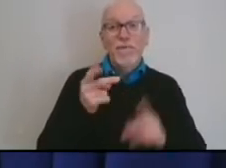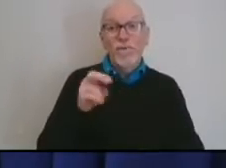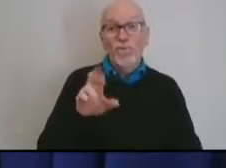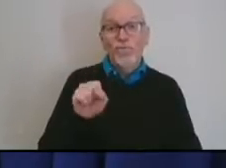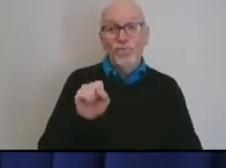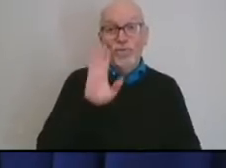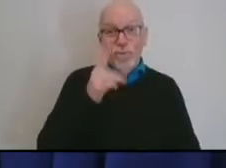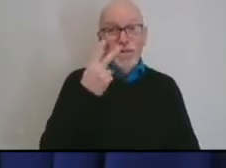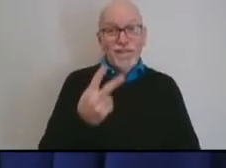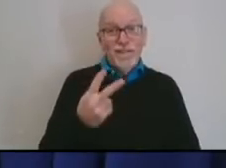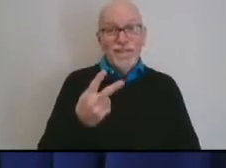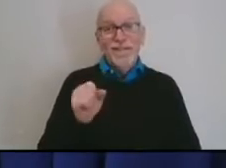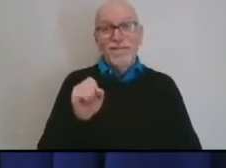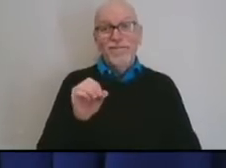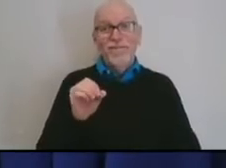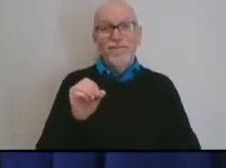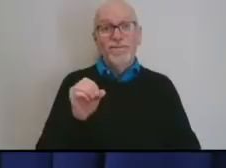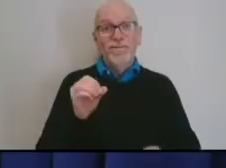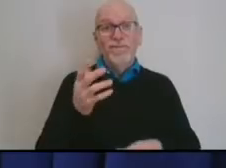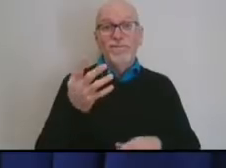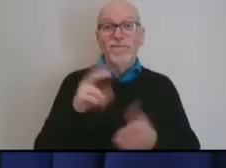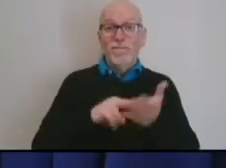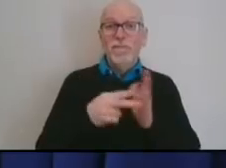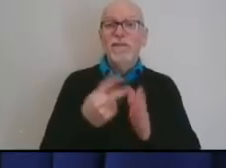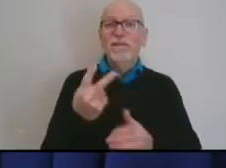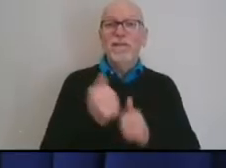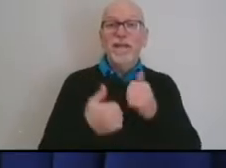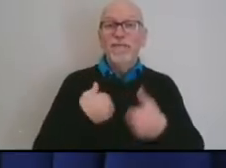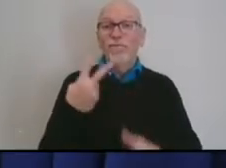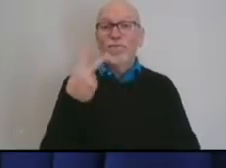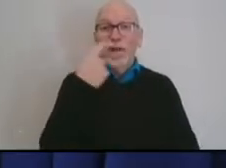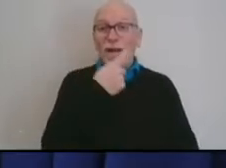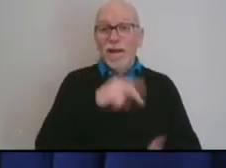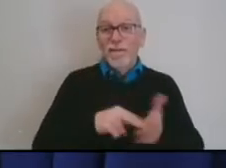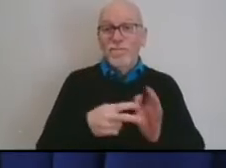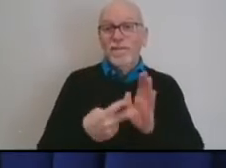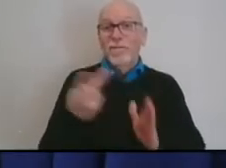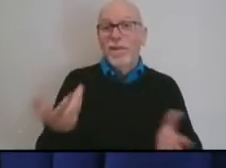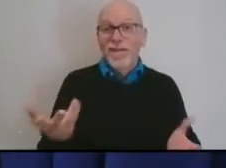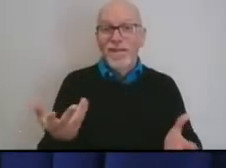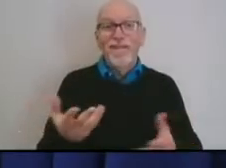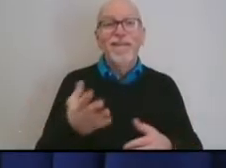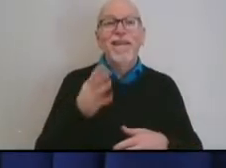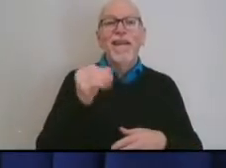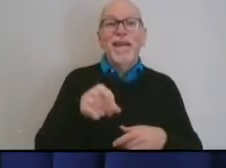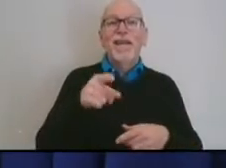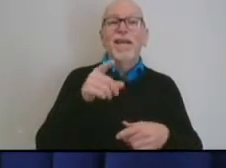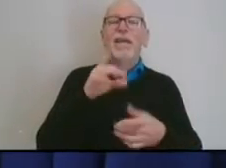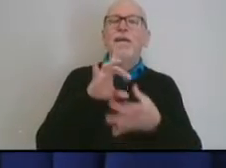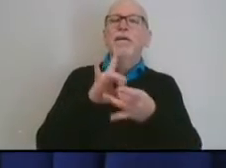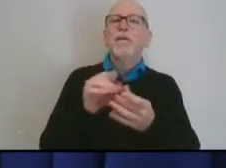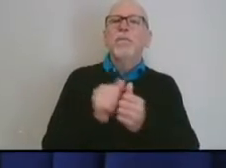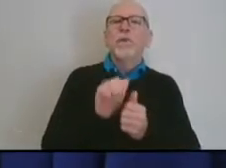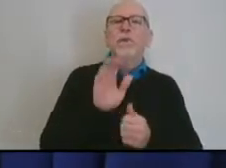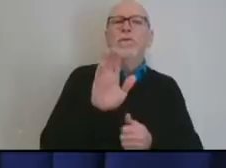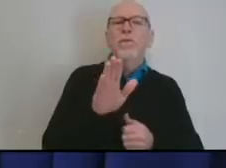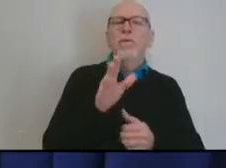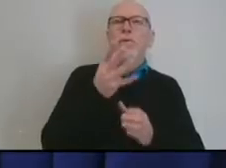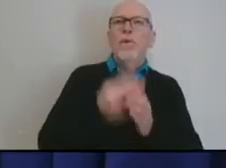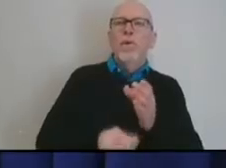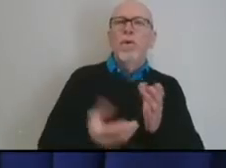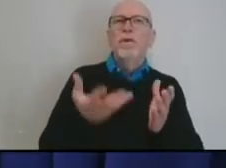double that for the eyeballs themselves. But so many people can relate to your loss,